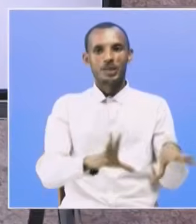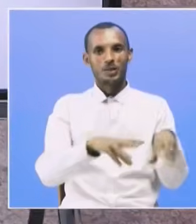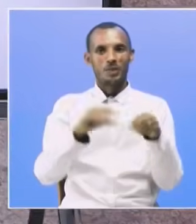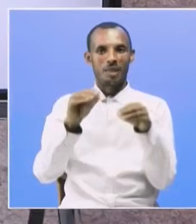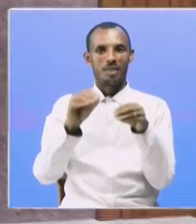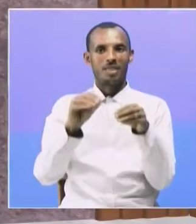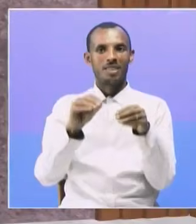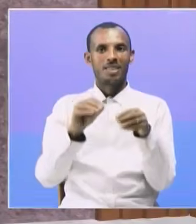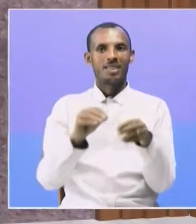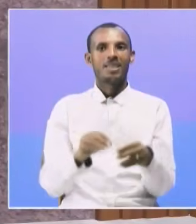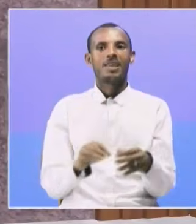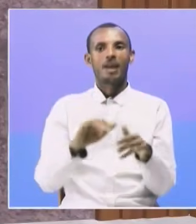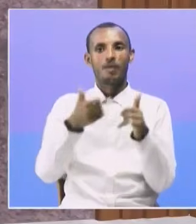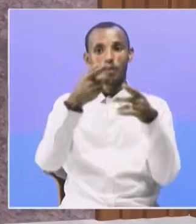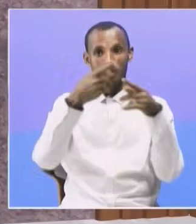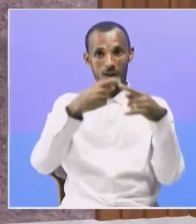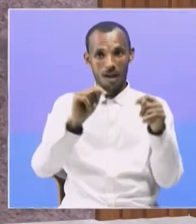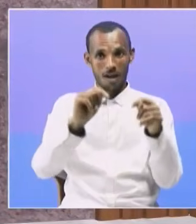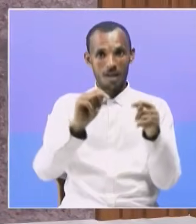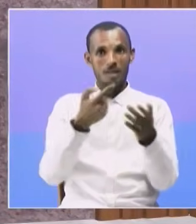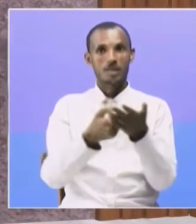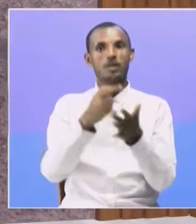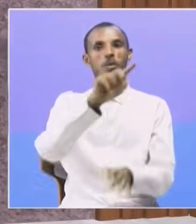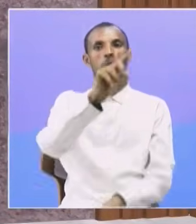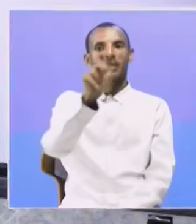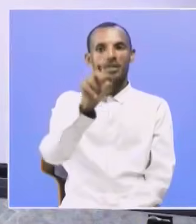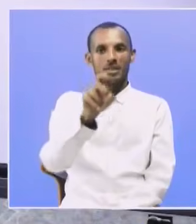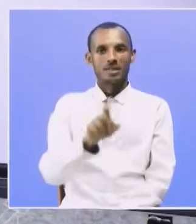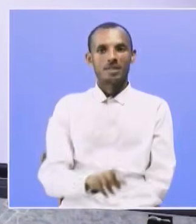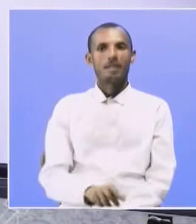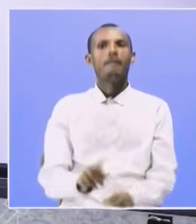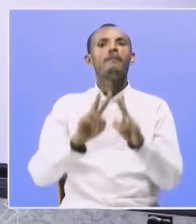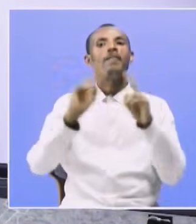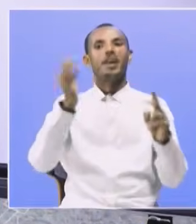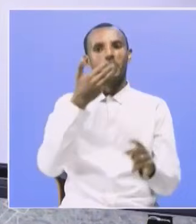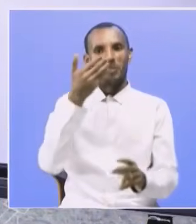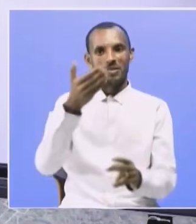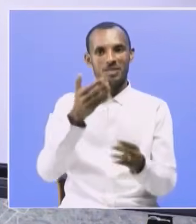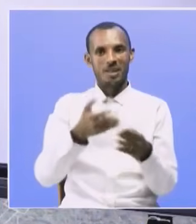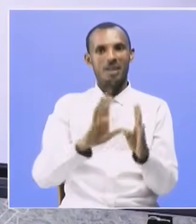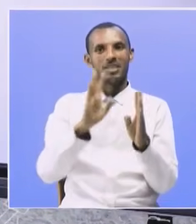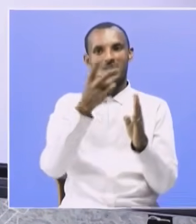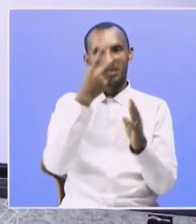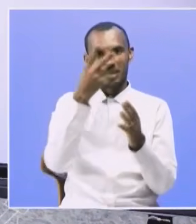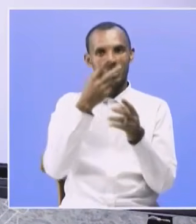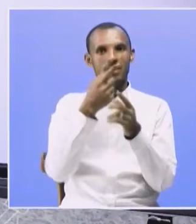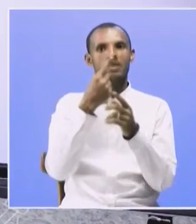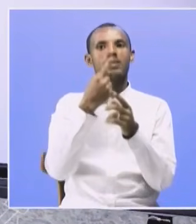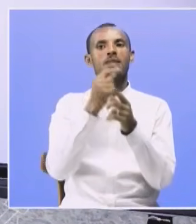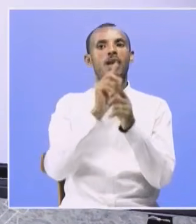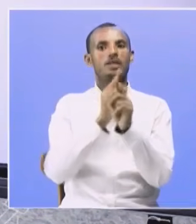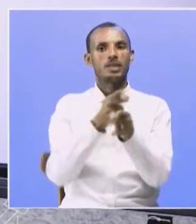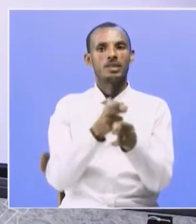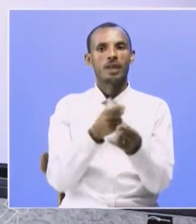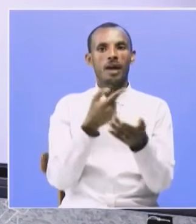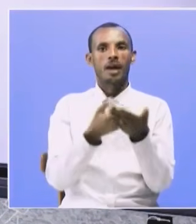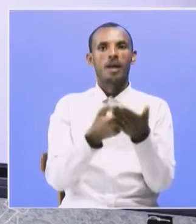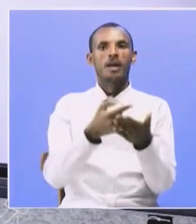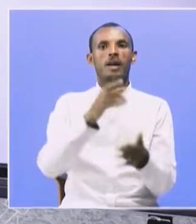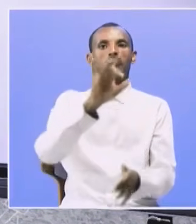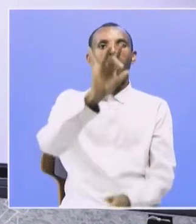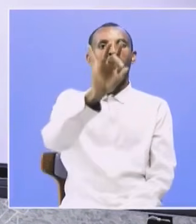Students, have you tried the question? Very good. Let's see the answer. Here